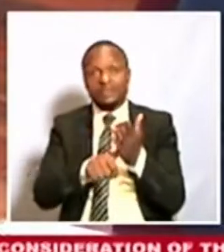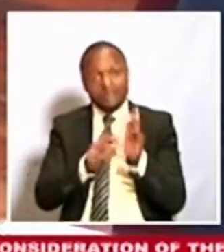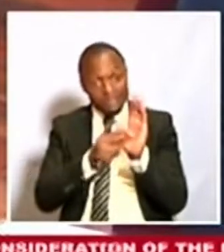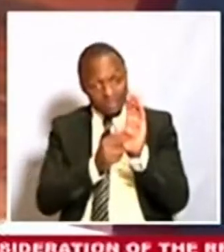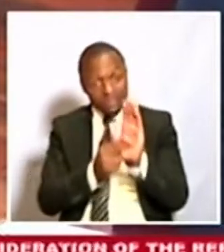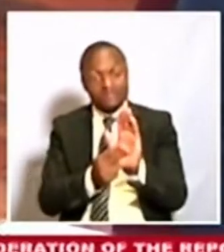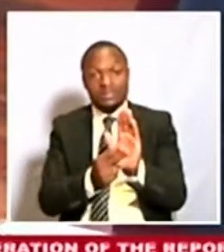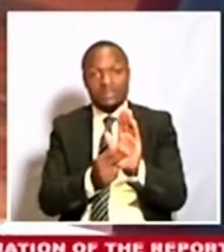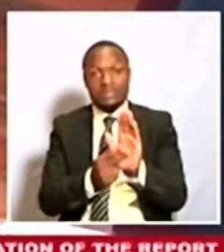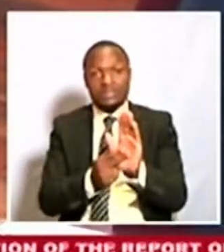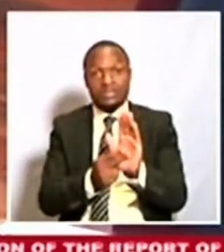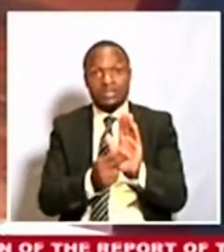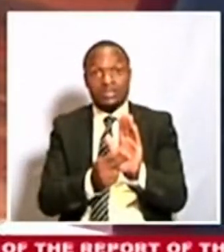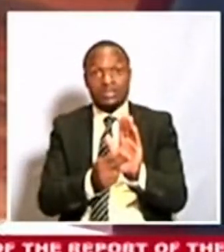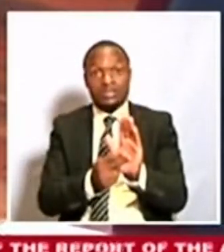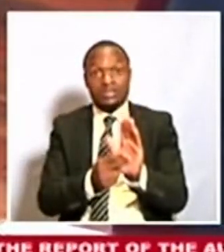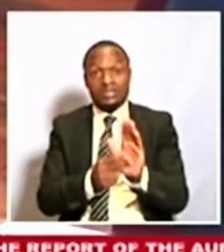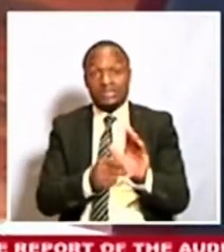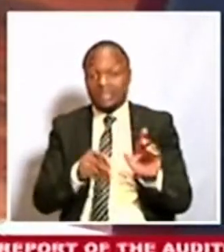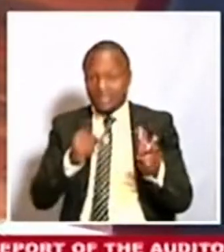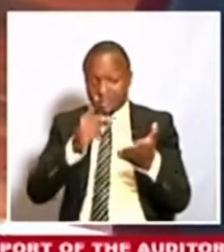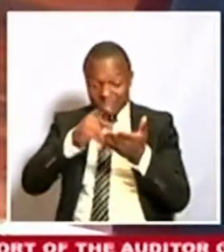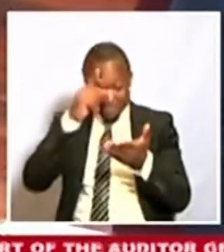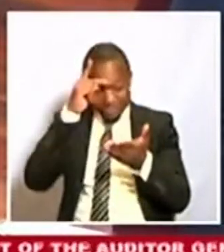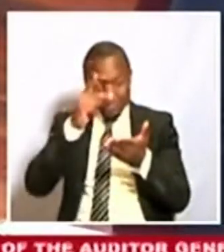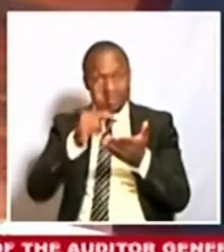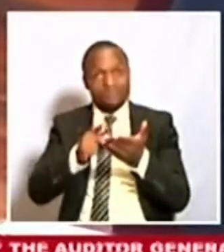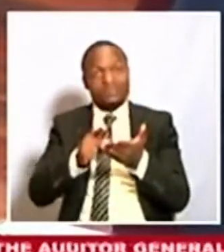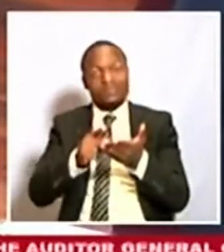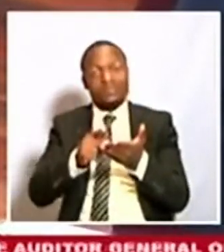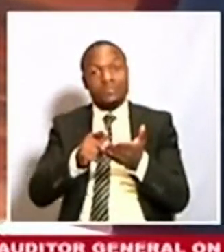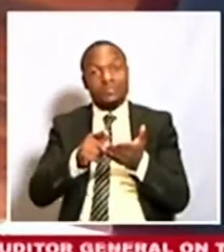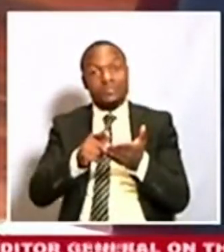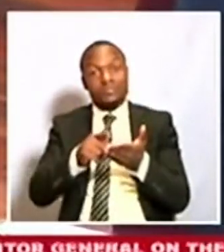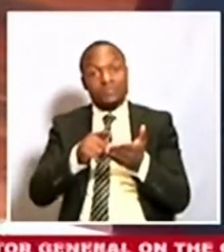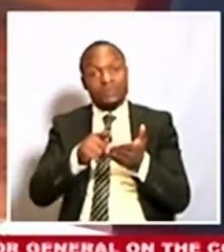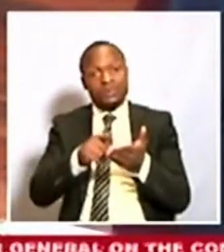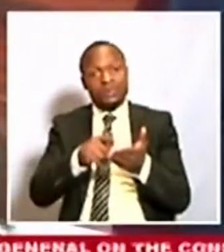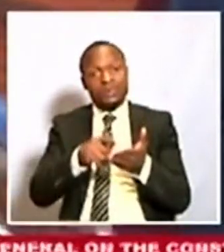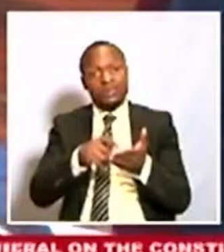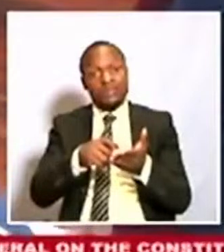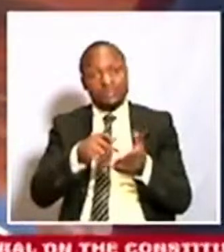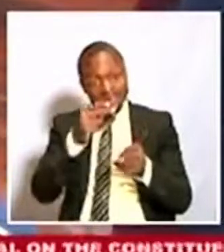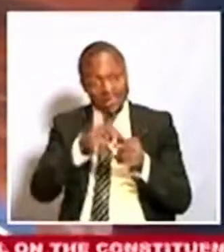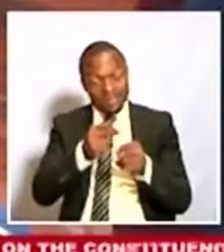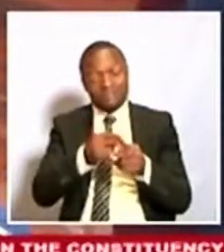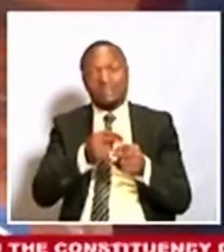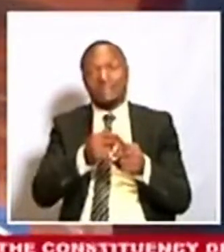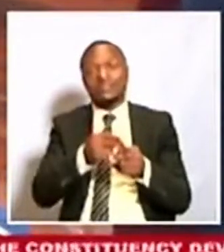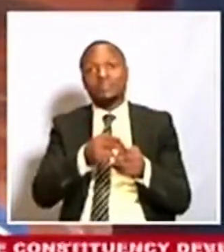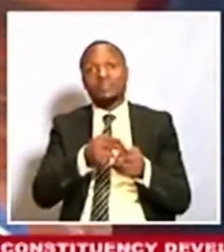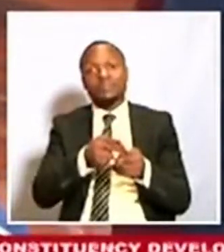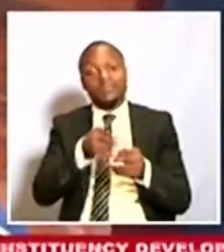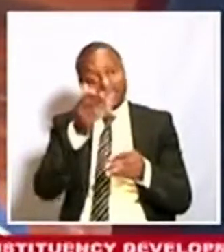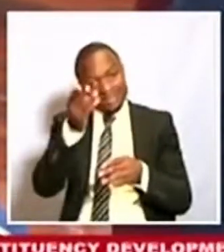4 pupils cited were in school for that academic year. See Appendix 9.